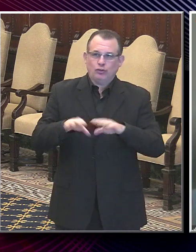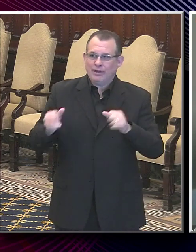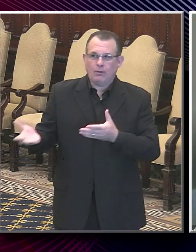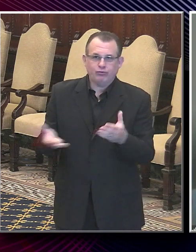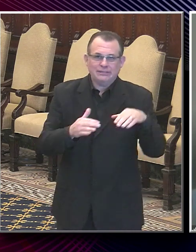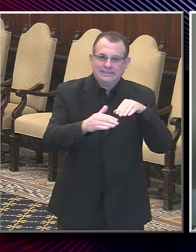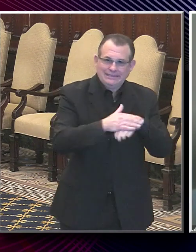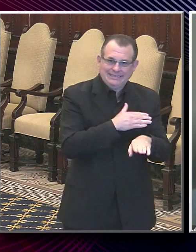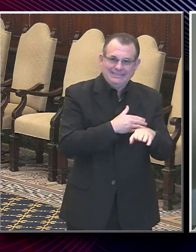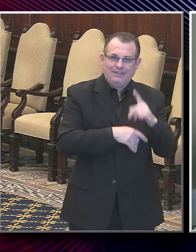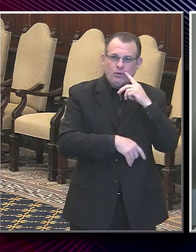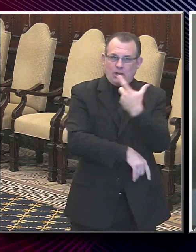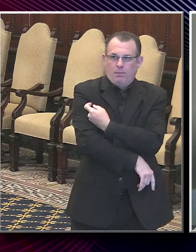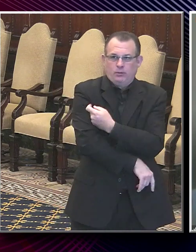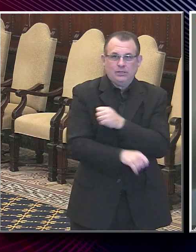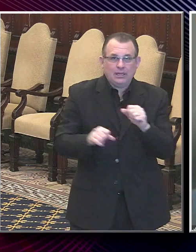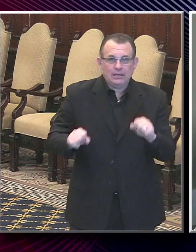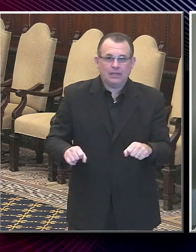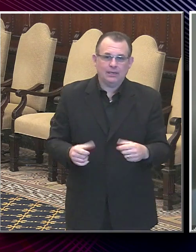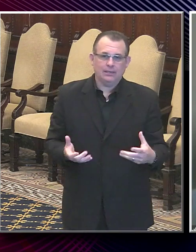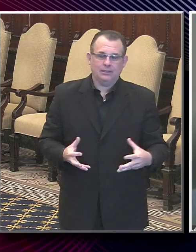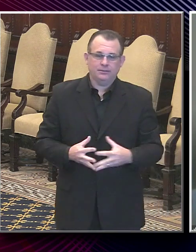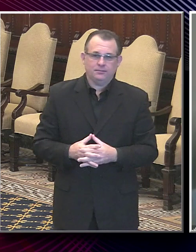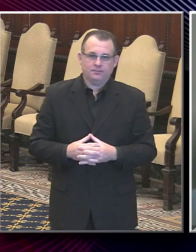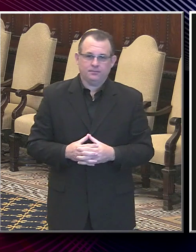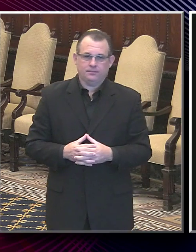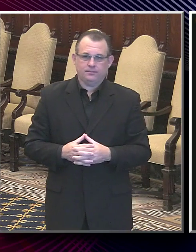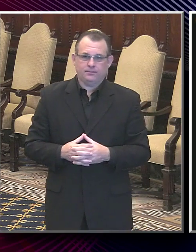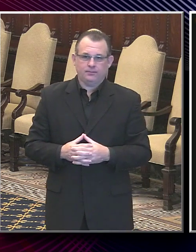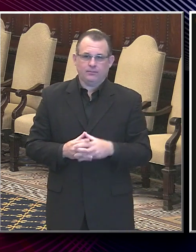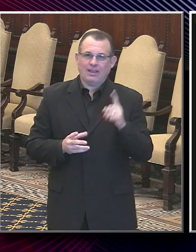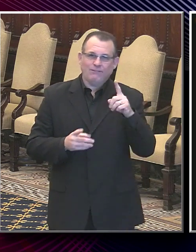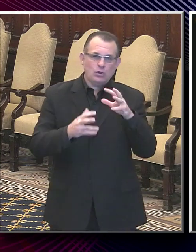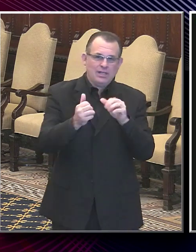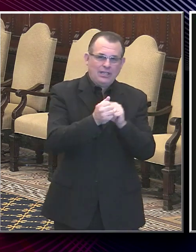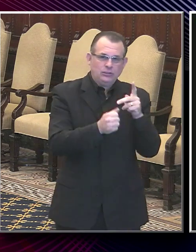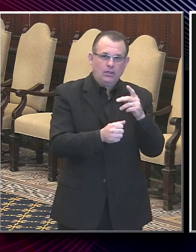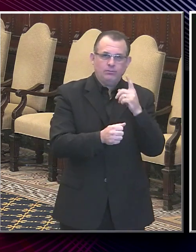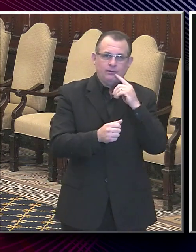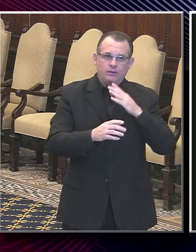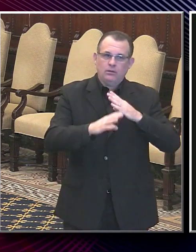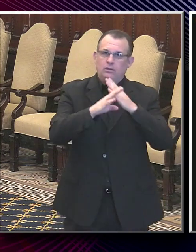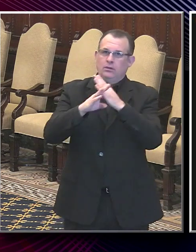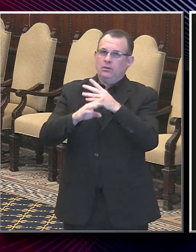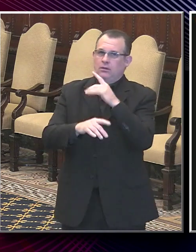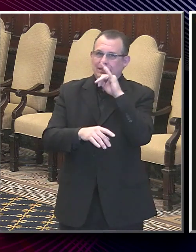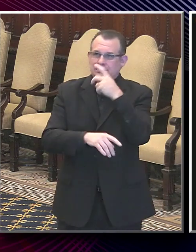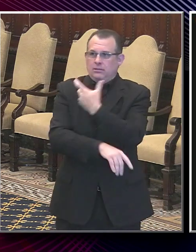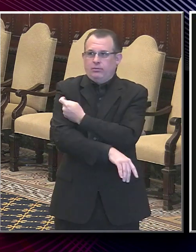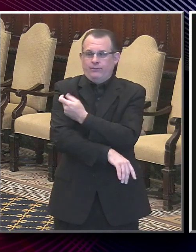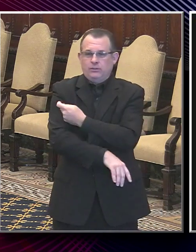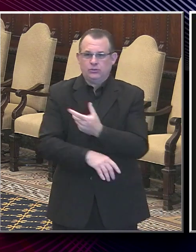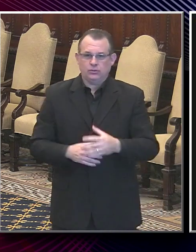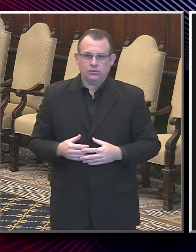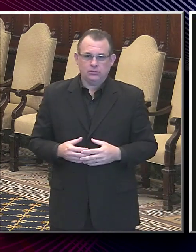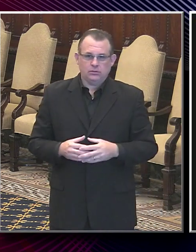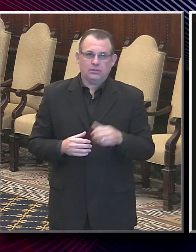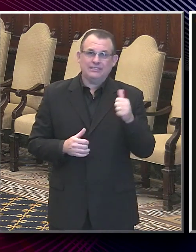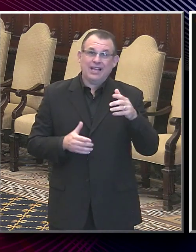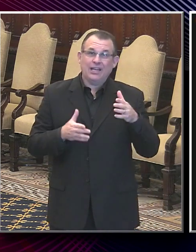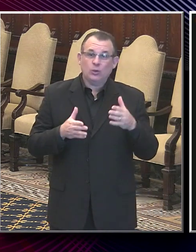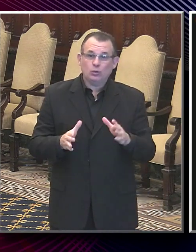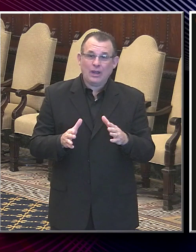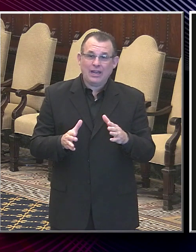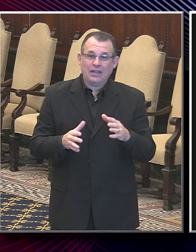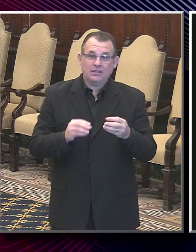age of 2, to get them up to date on their immunizations. Okay. Is there a way at some point to get those numbers